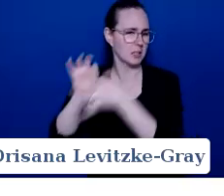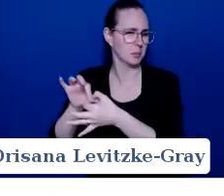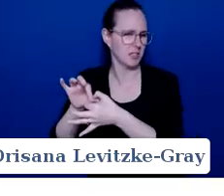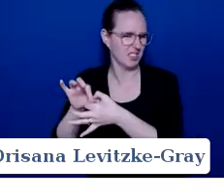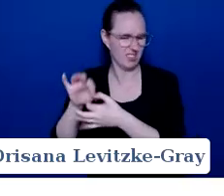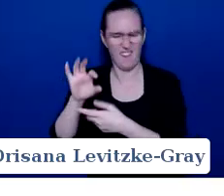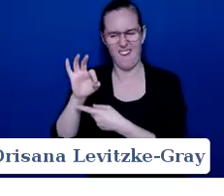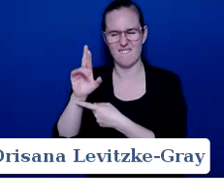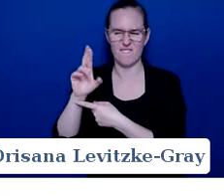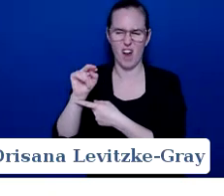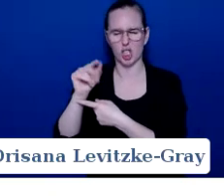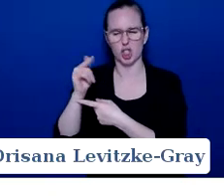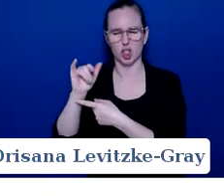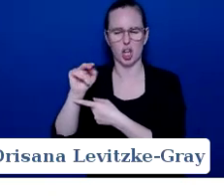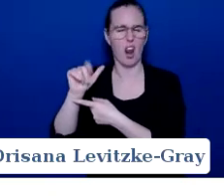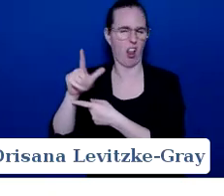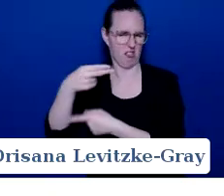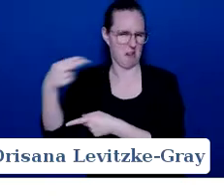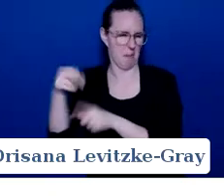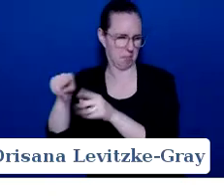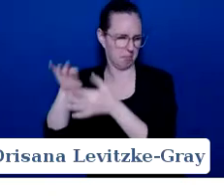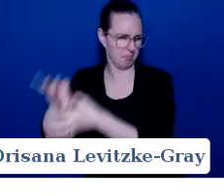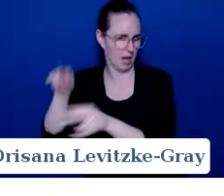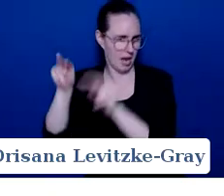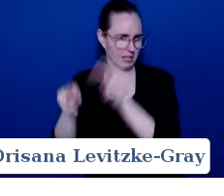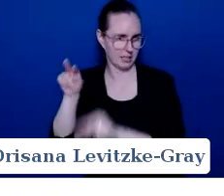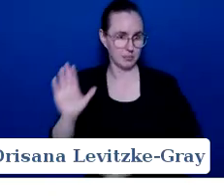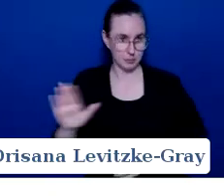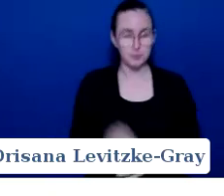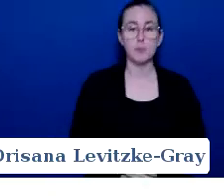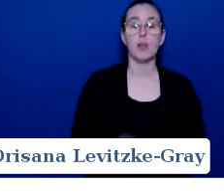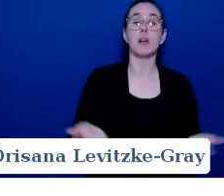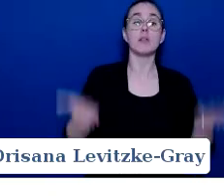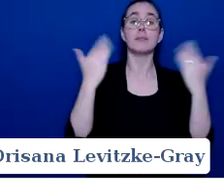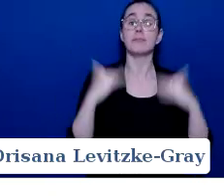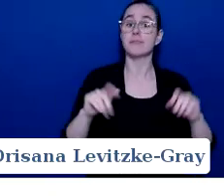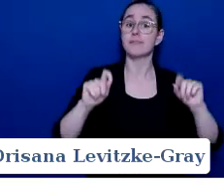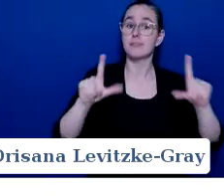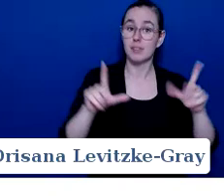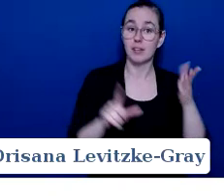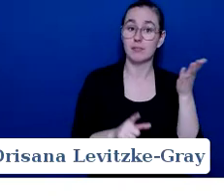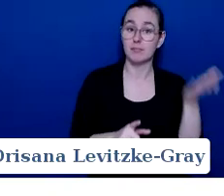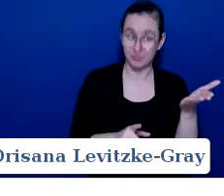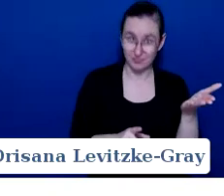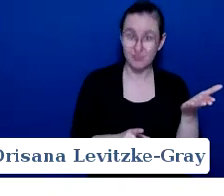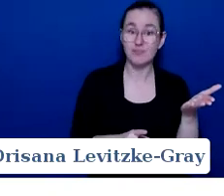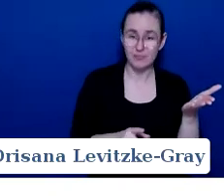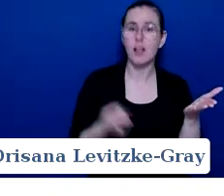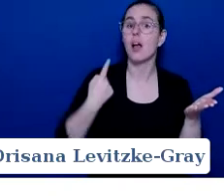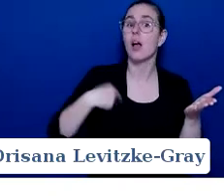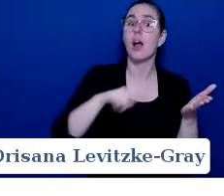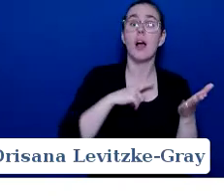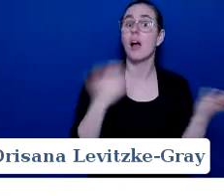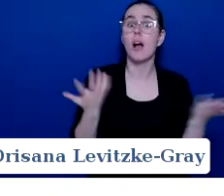It was always like in our mind to remember that disability assessment is not a standalone process, and